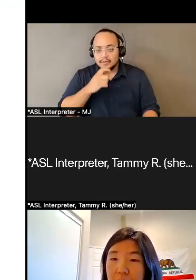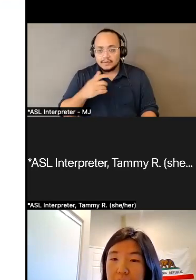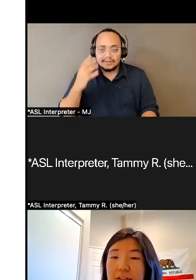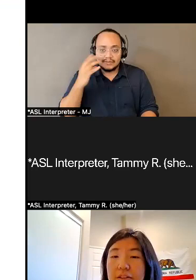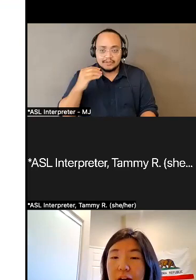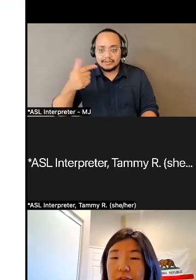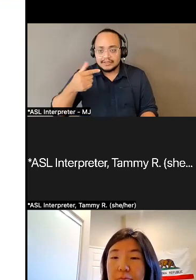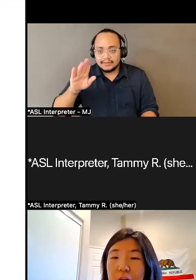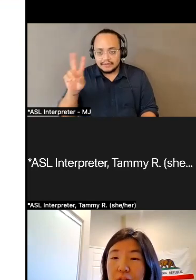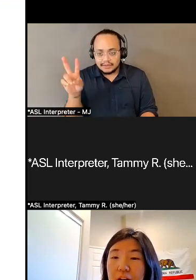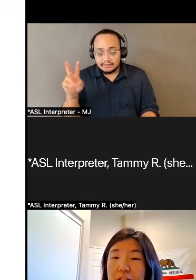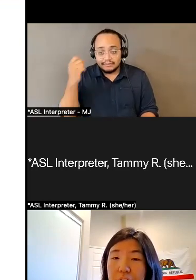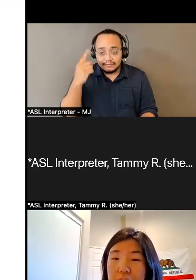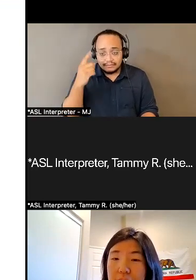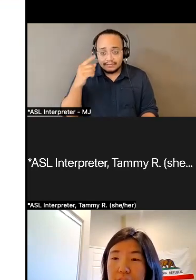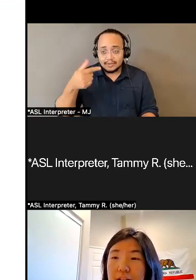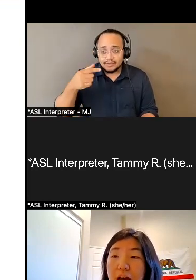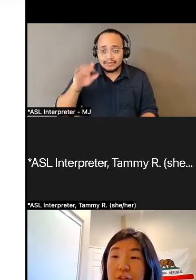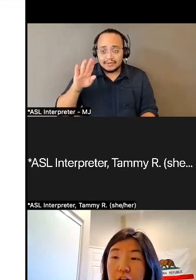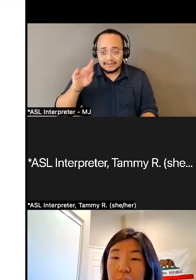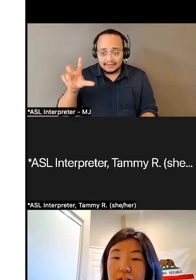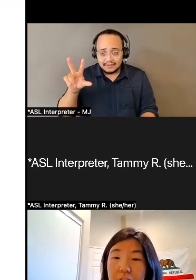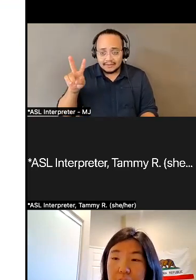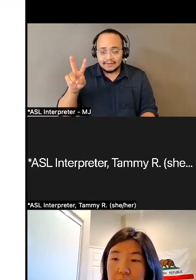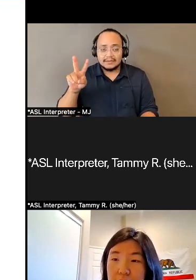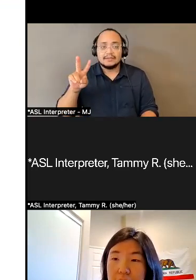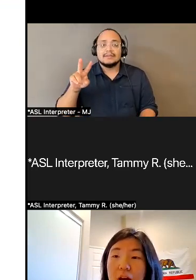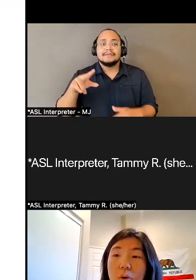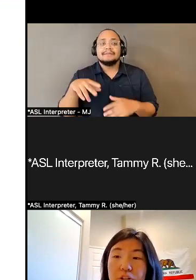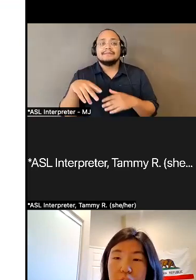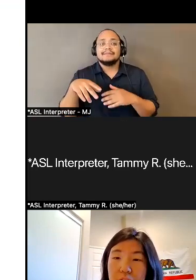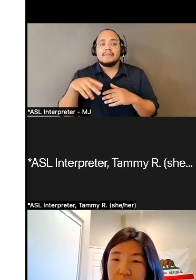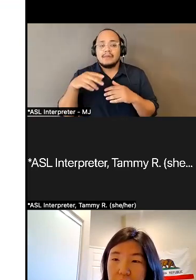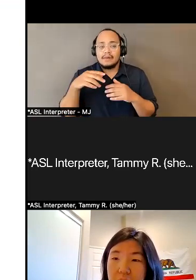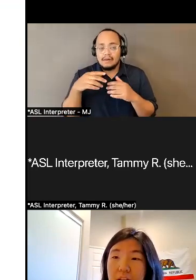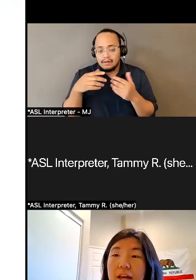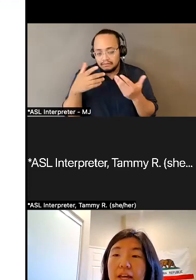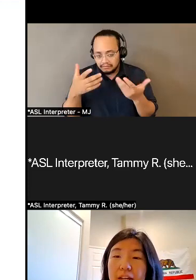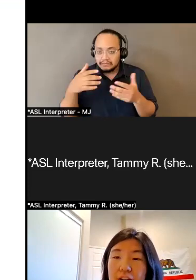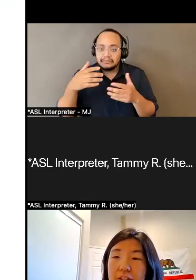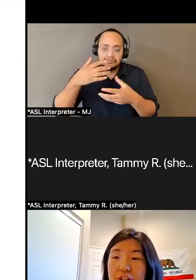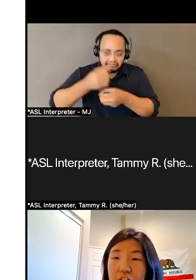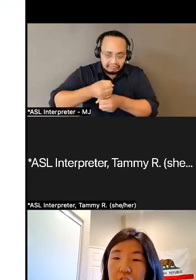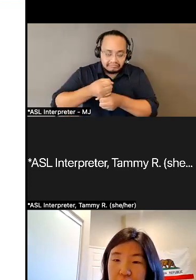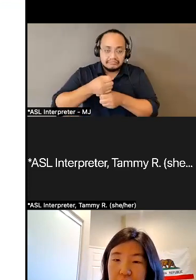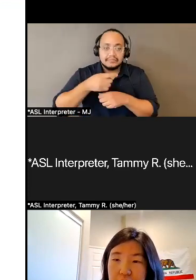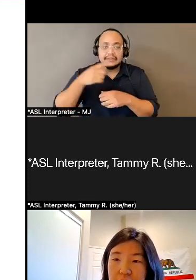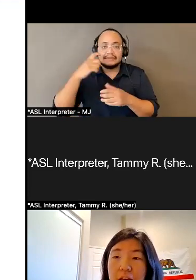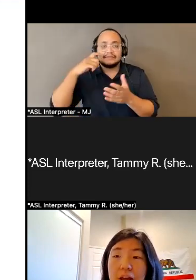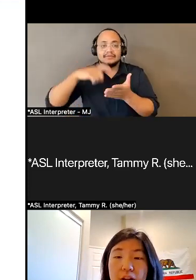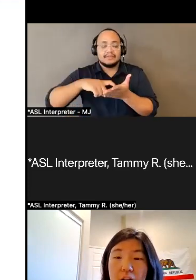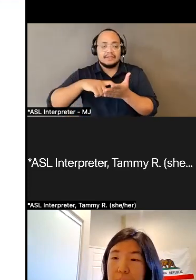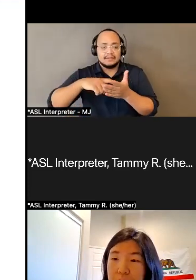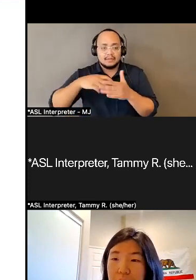is because survivors measure their experiences of gender-based violence, or GBV, in years and